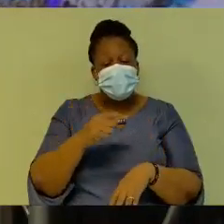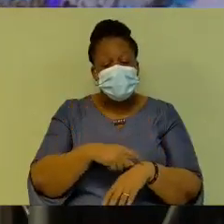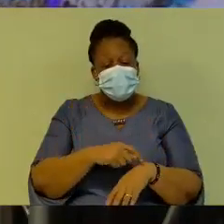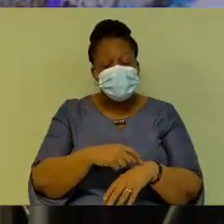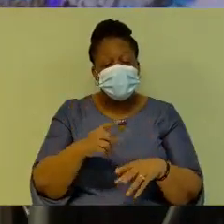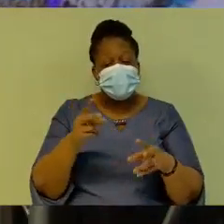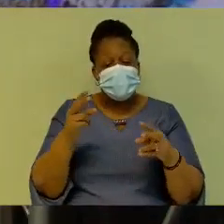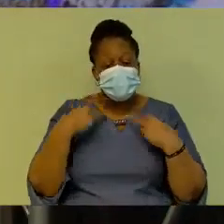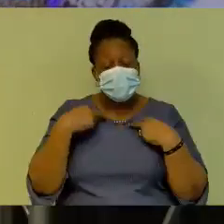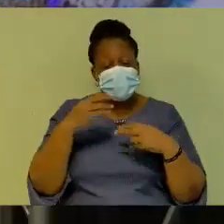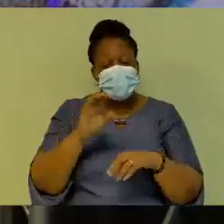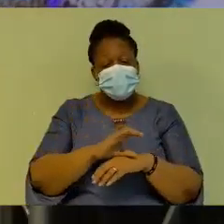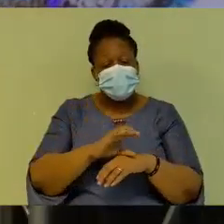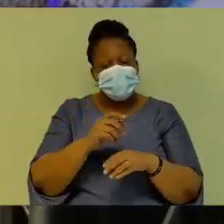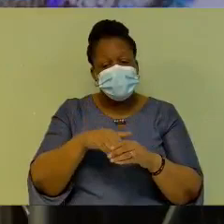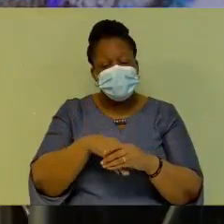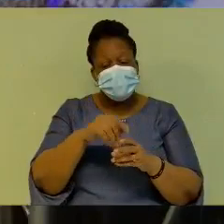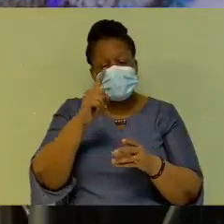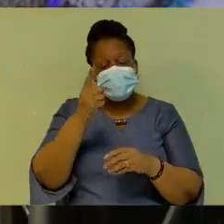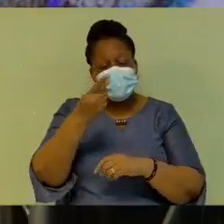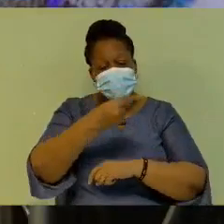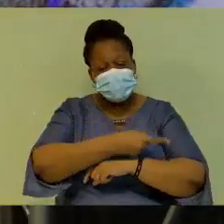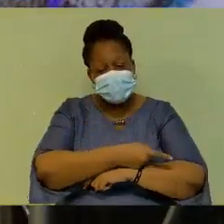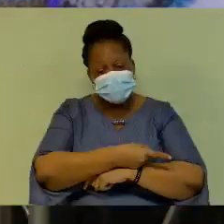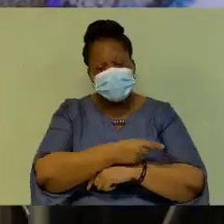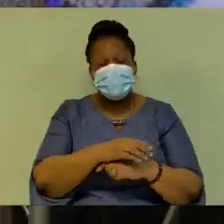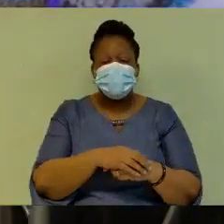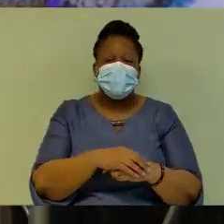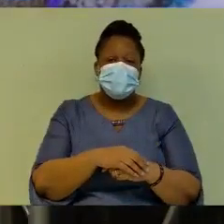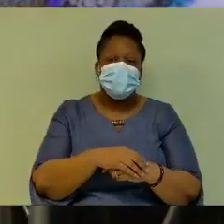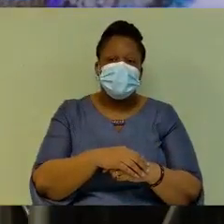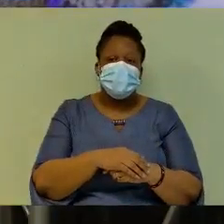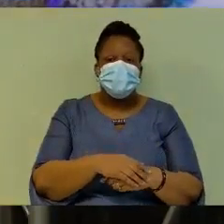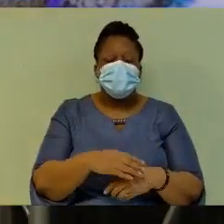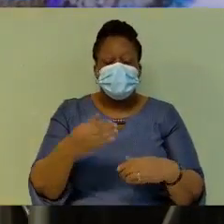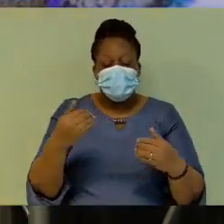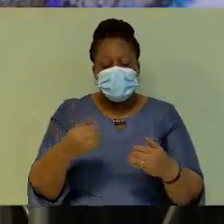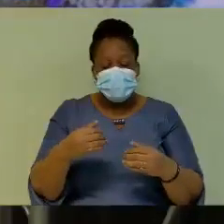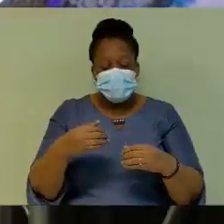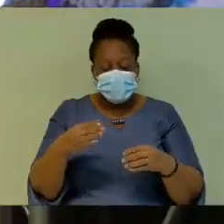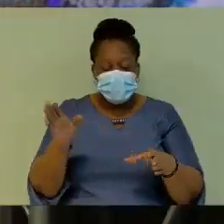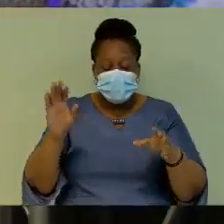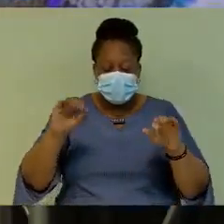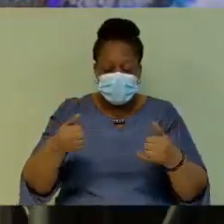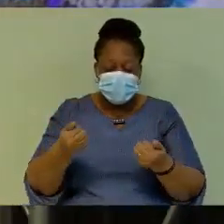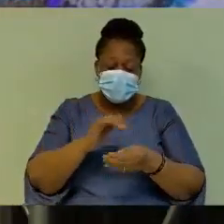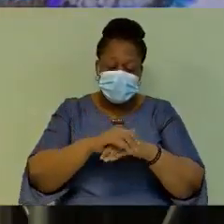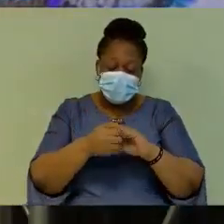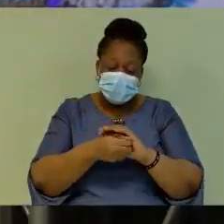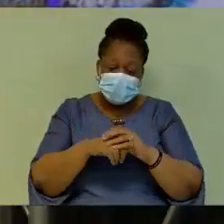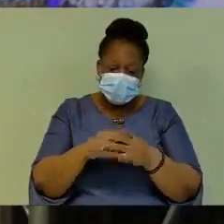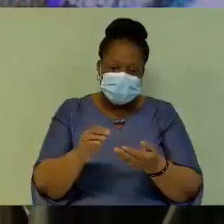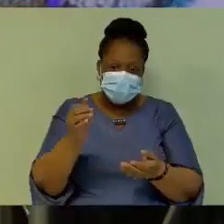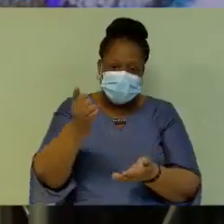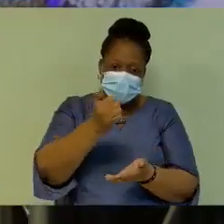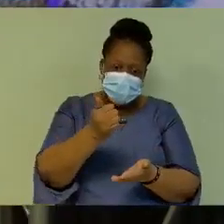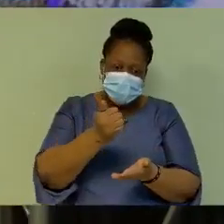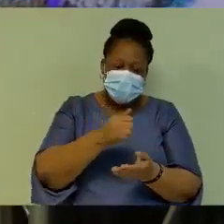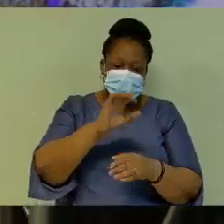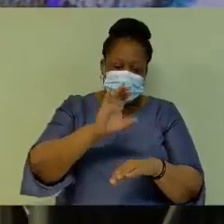the transitioning period between services in terms of sanitization having to sanitize this, the